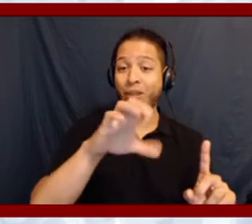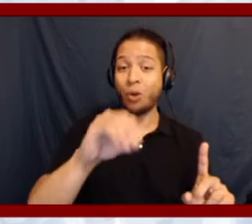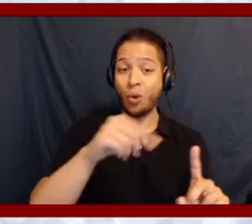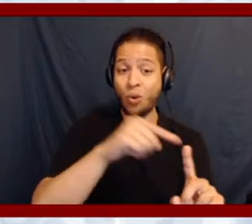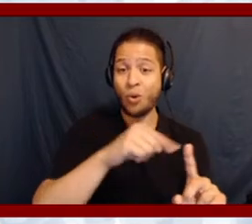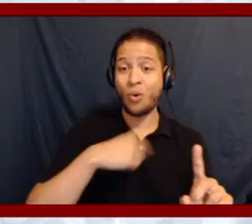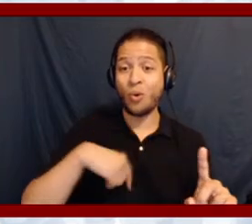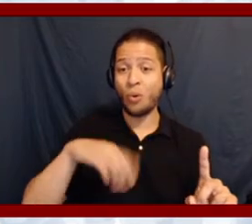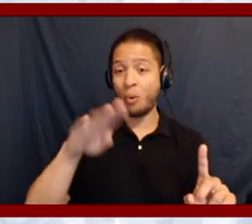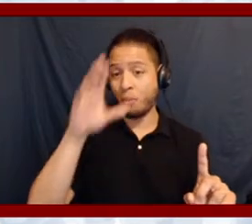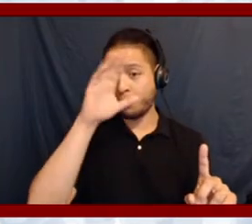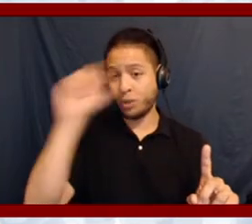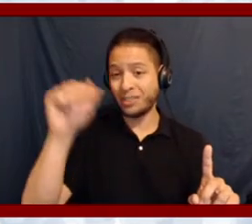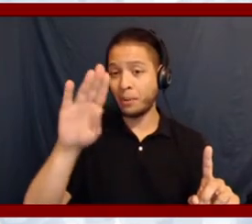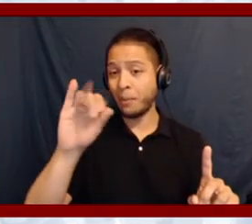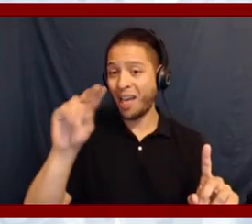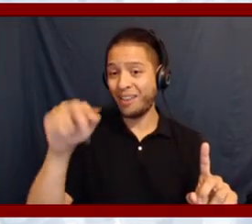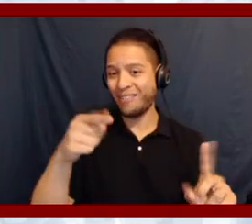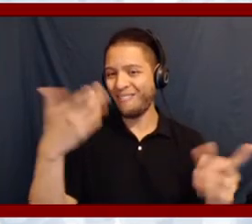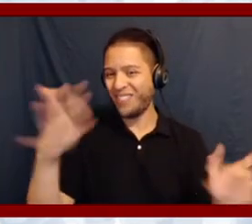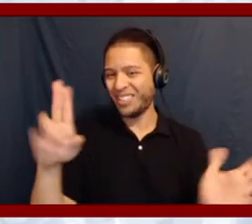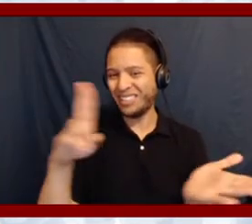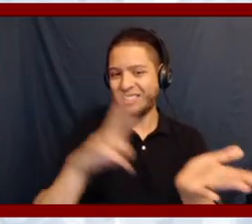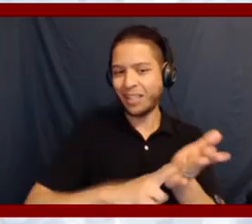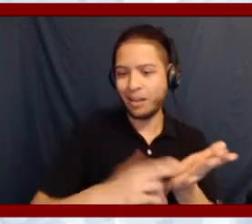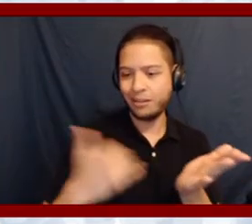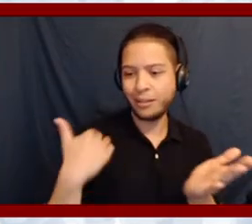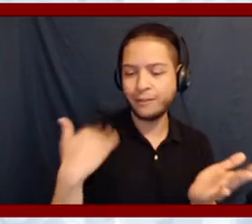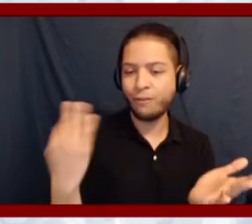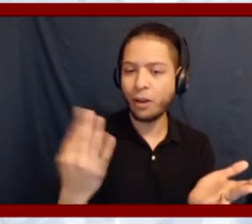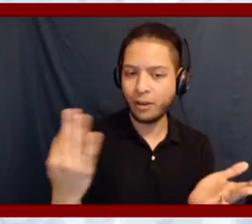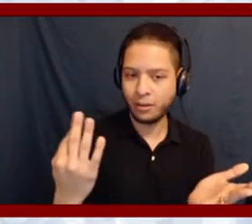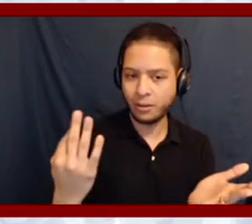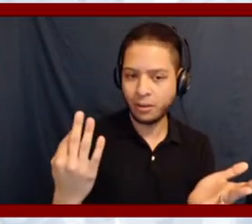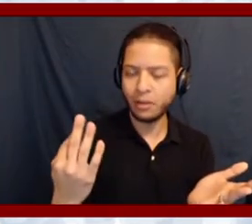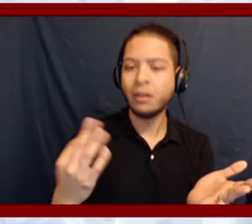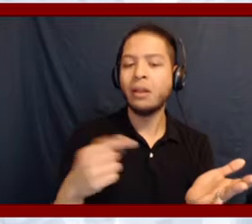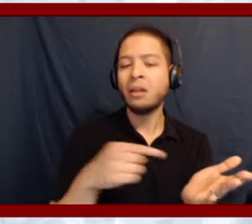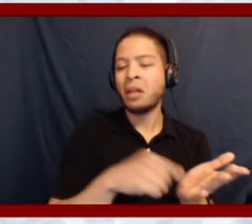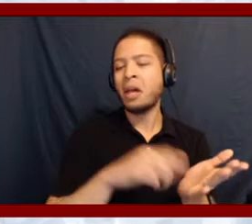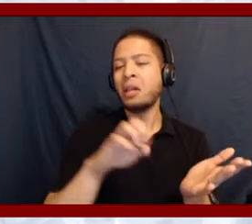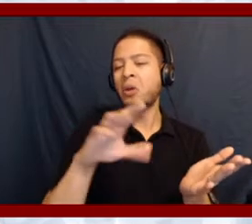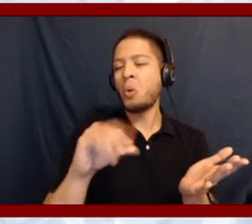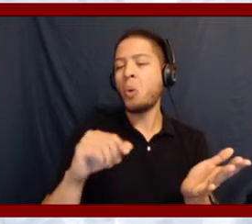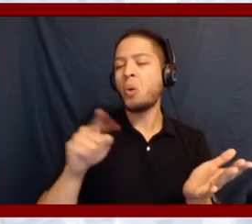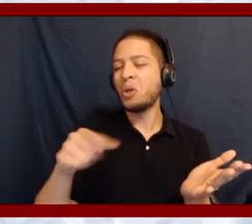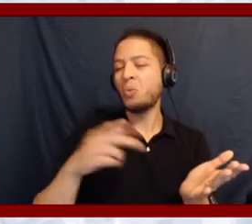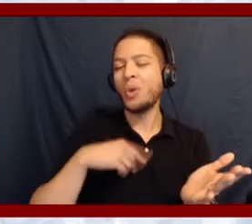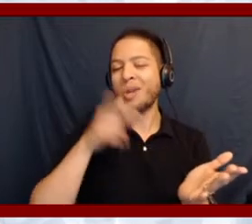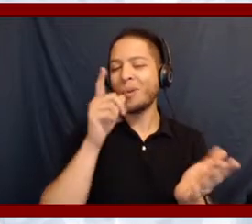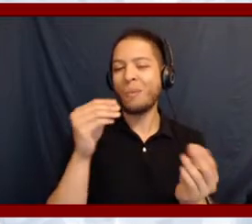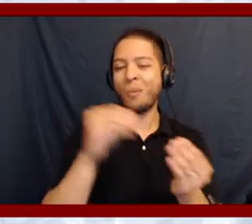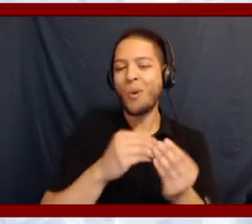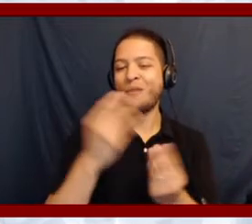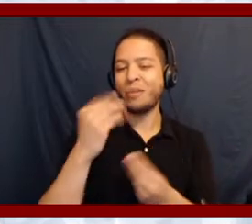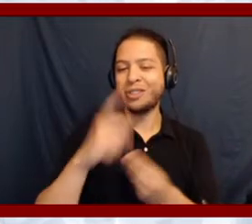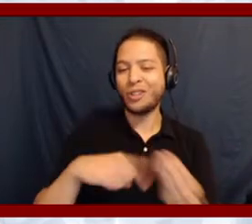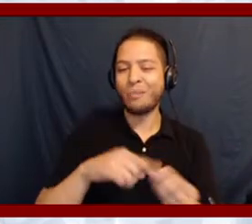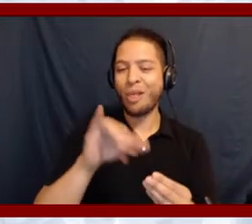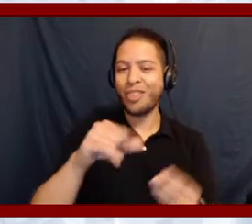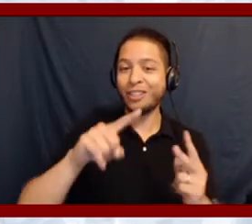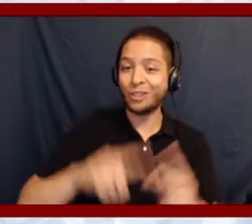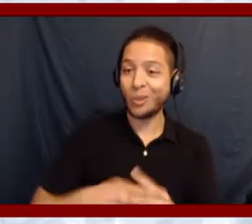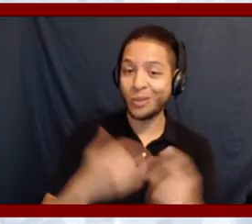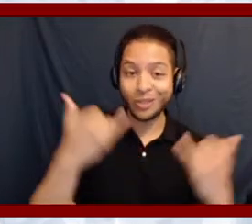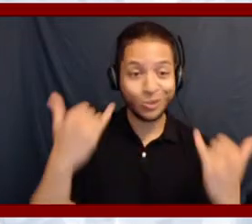President Biden on Friday, and you will hear lots more about it throughout the conference, beginning with this discussion